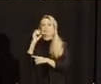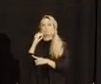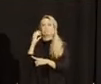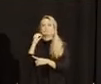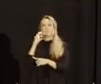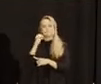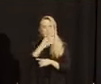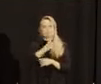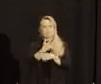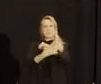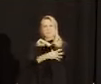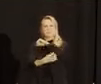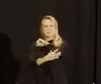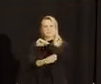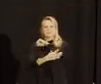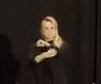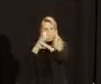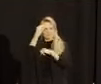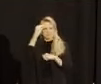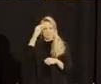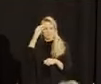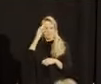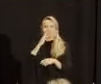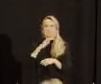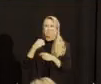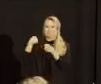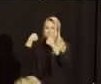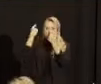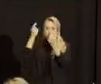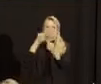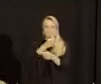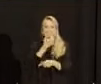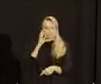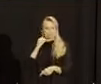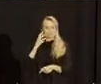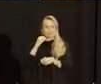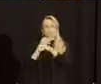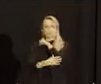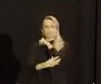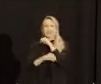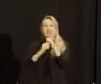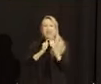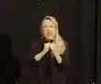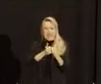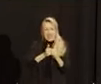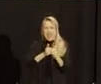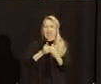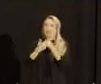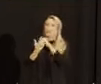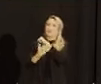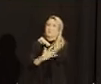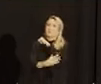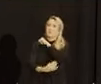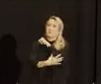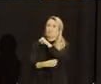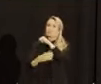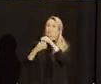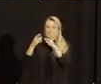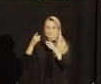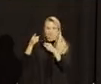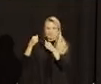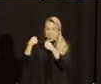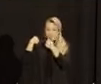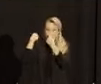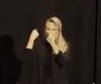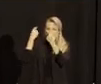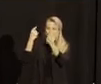we'll start with you, Maria. What are some things that need to happen so that we disconnect poverty from the disability experience?